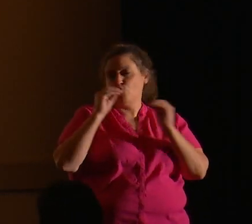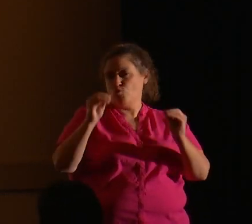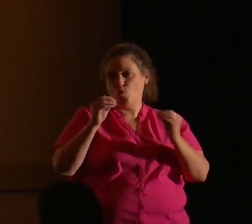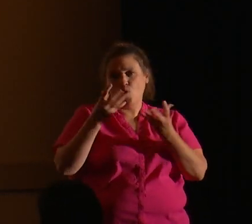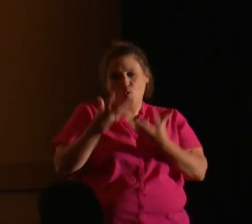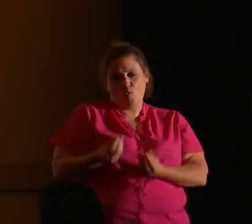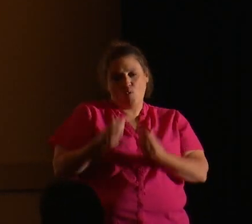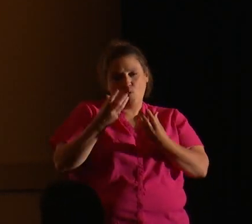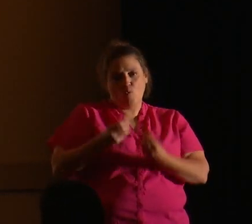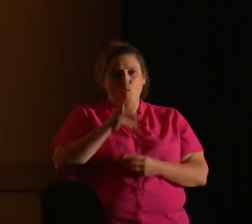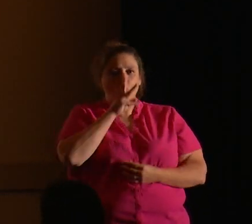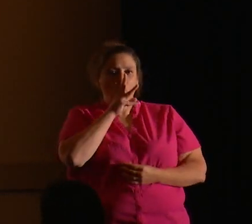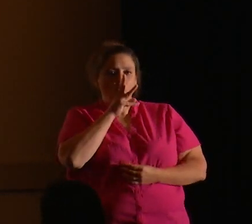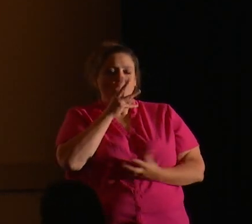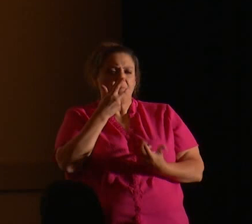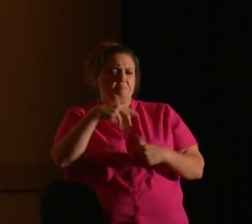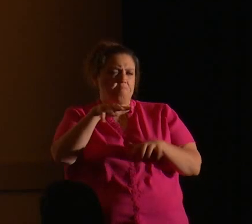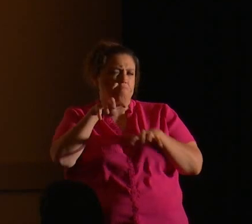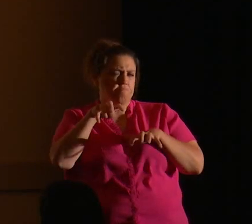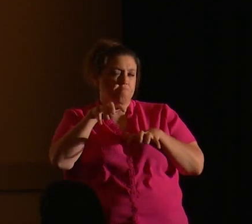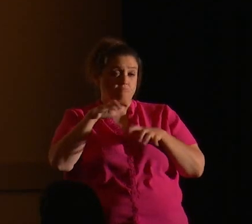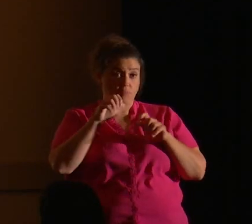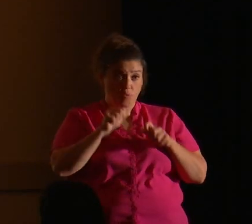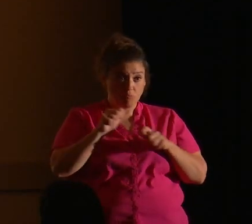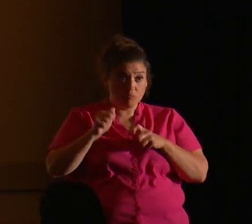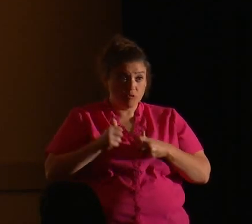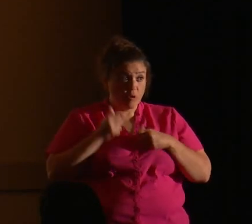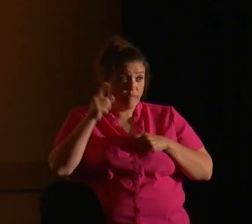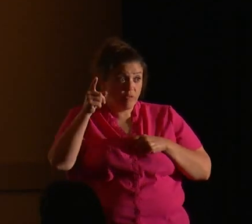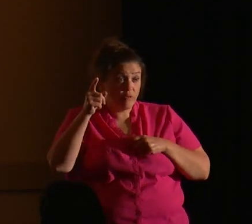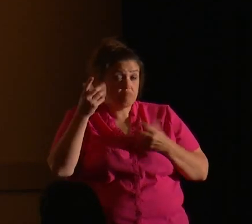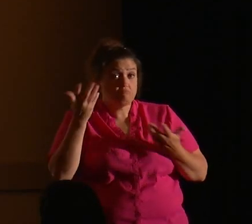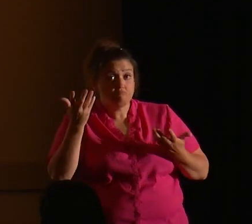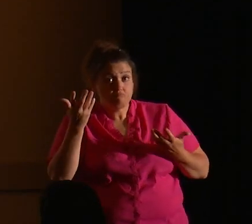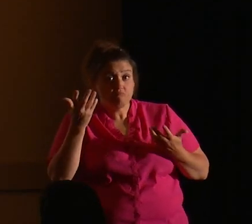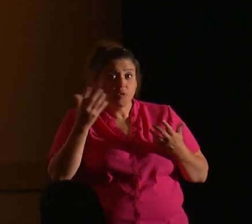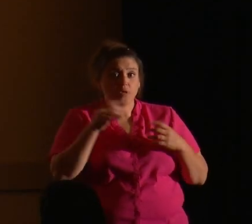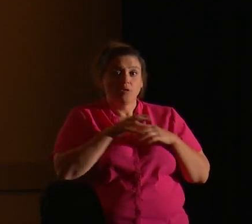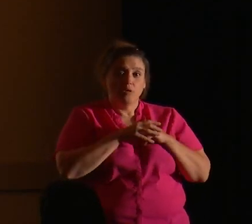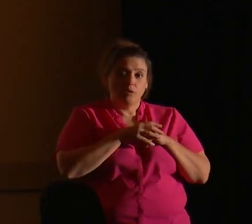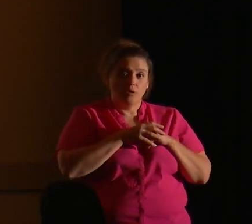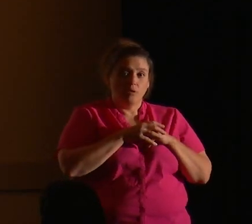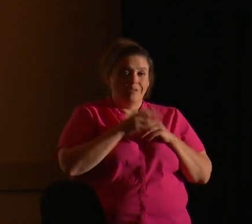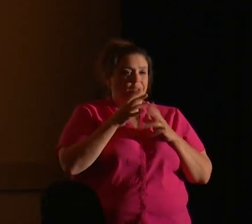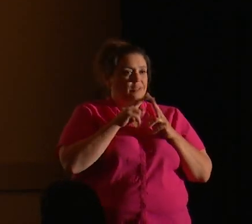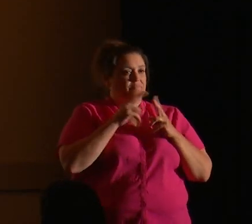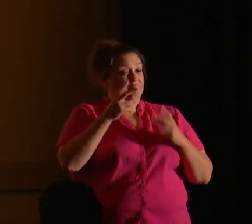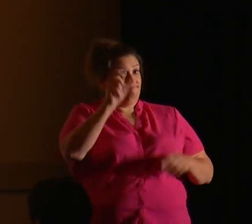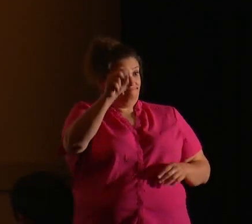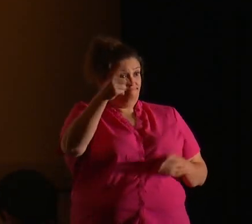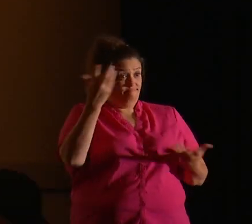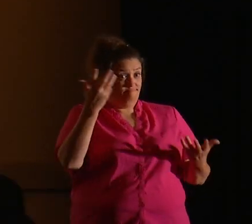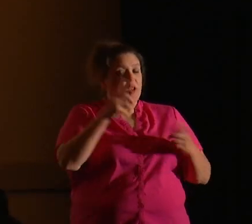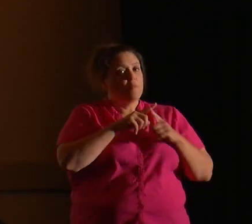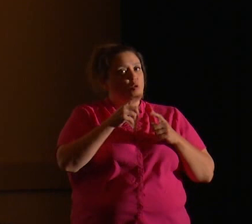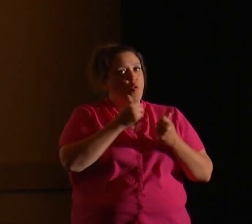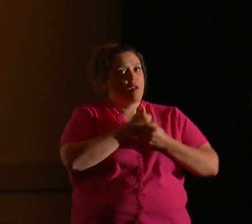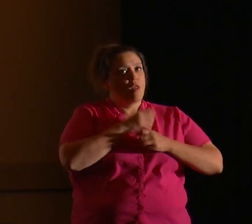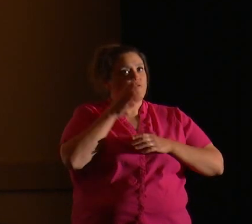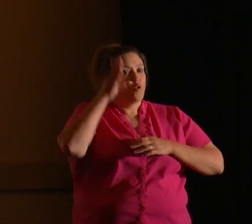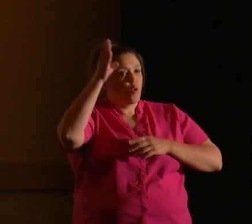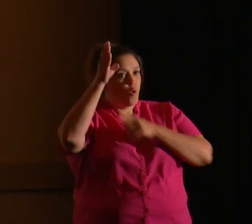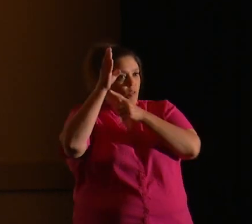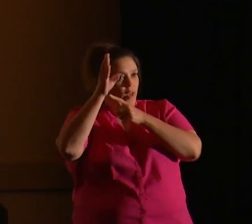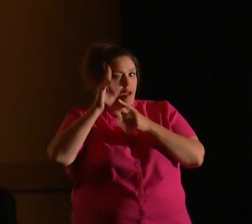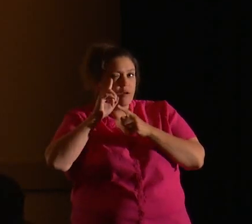Is that potentially habitable? It's a very open question, but we would love to go there. We'd love to